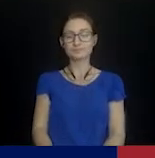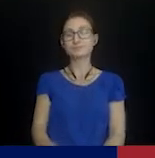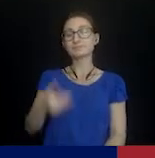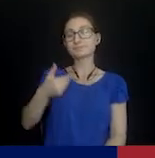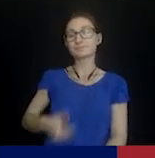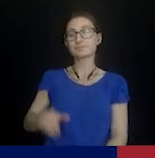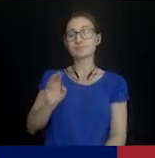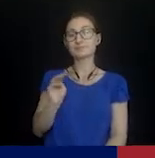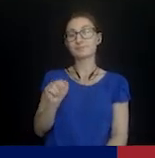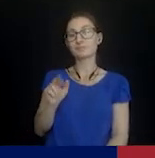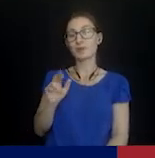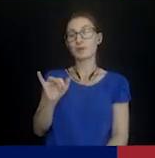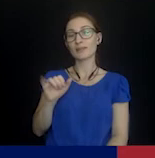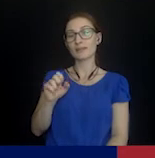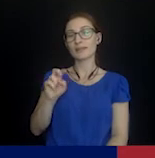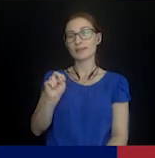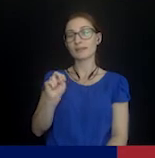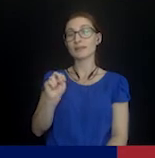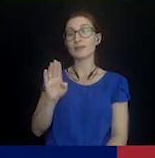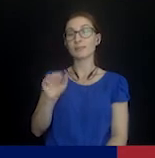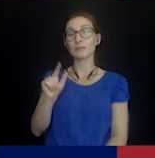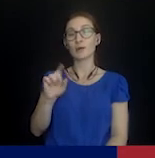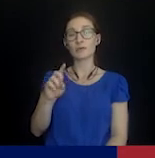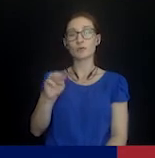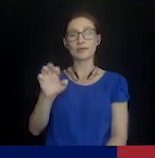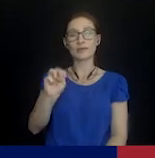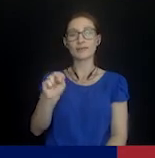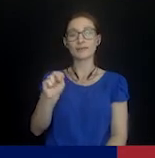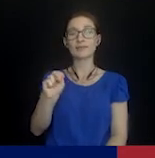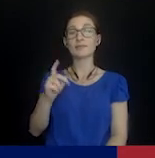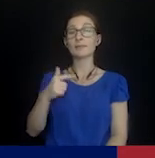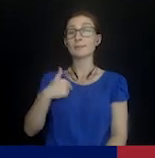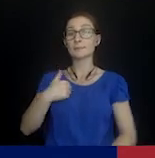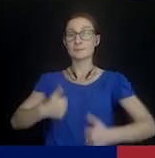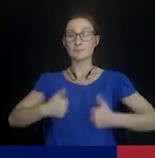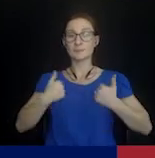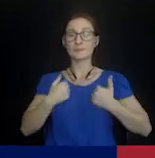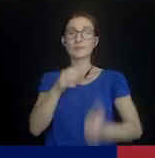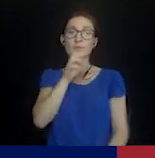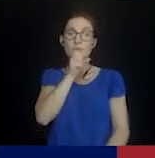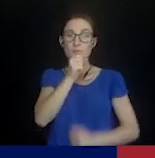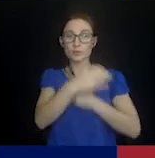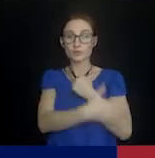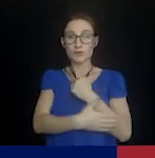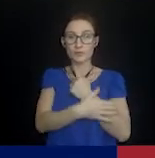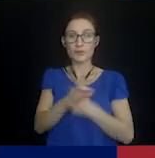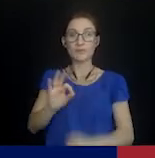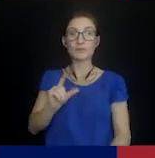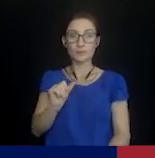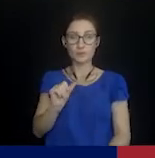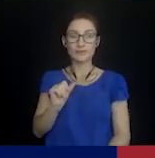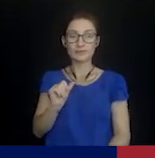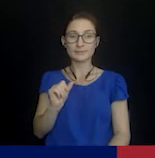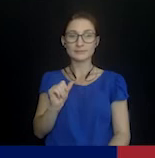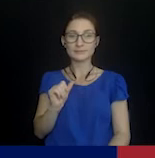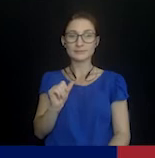My name is Marilyn Baldwin. I am a resident of Orange County, Florida.